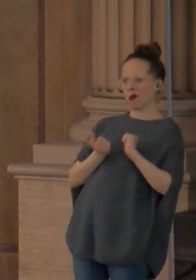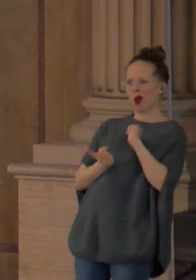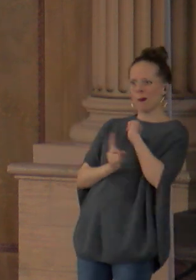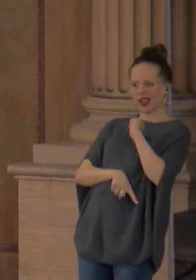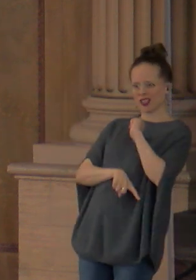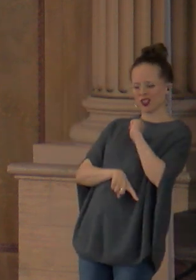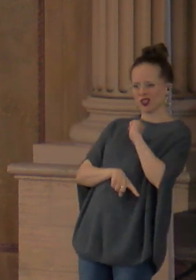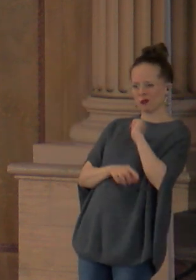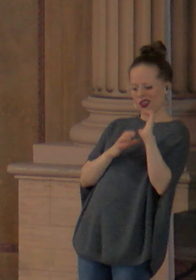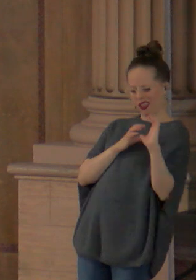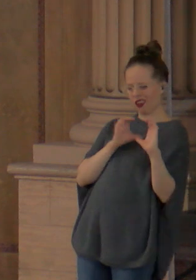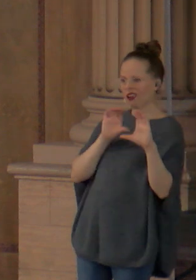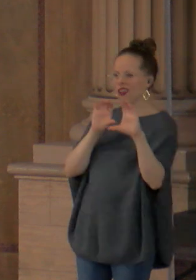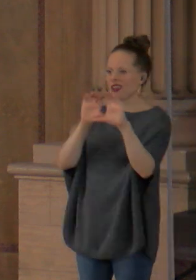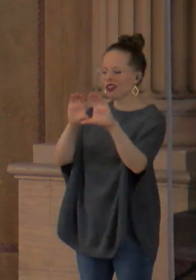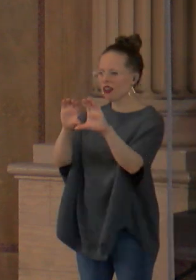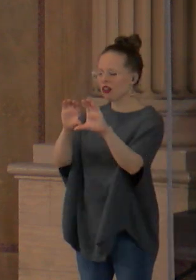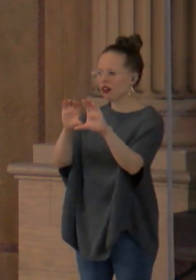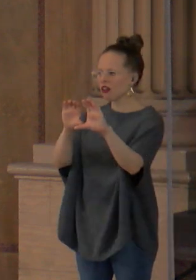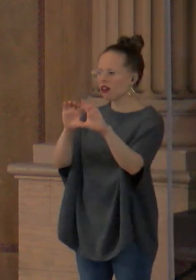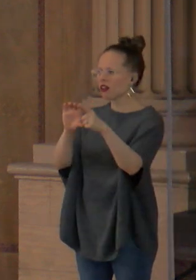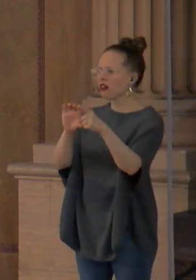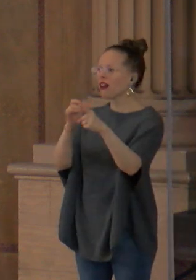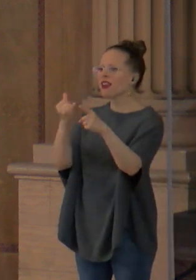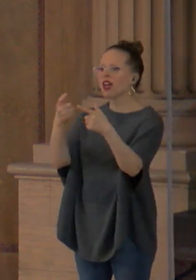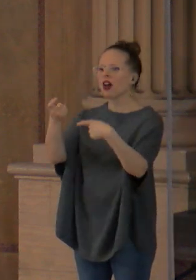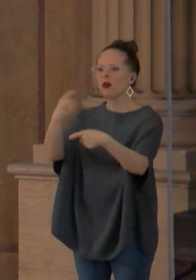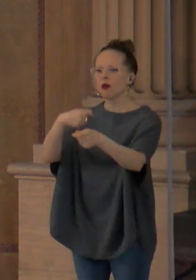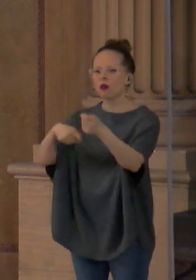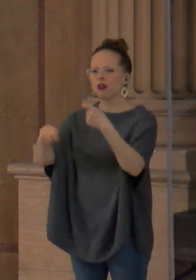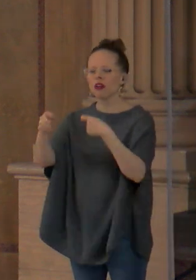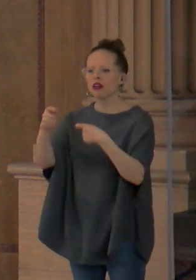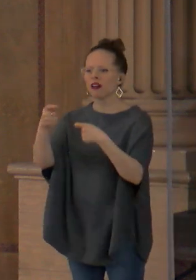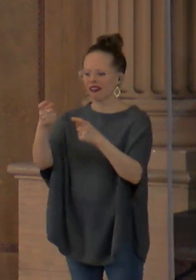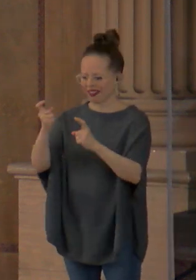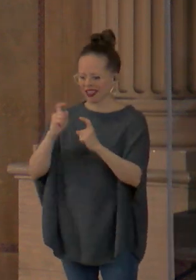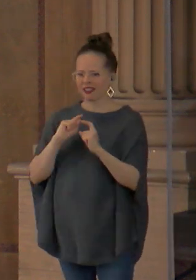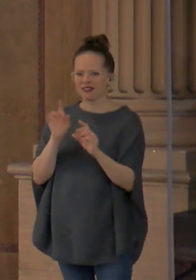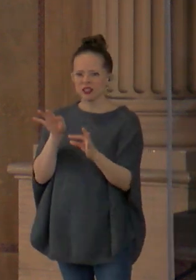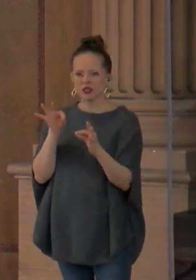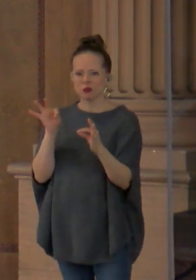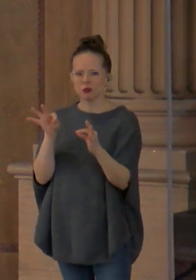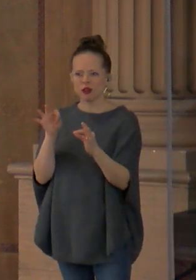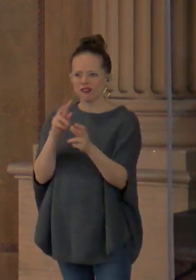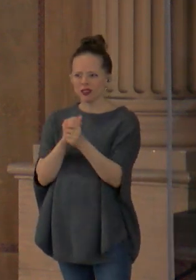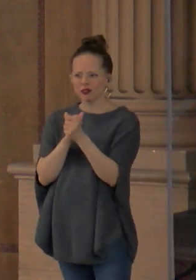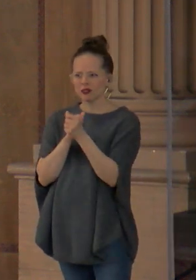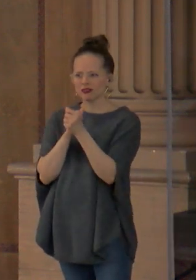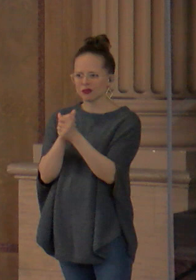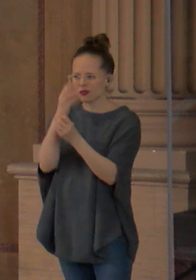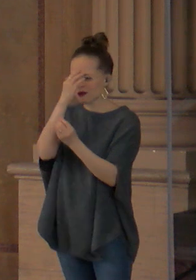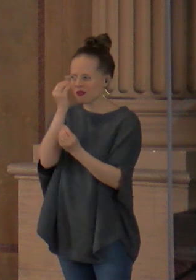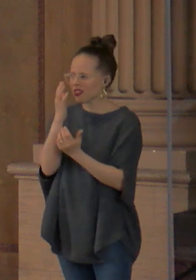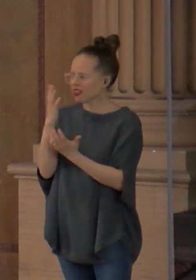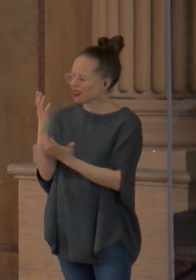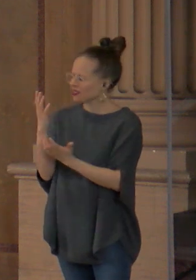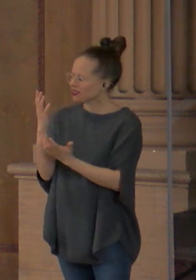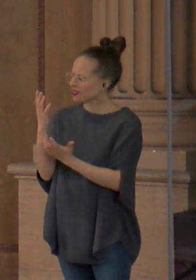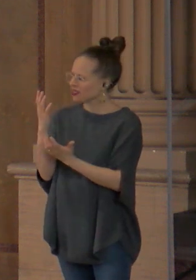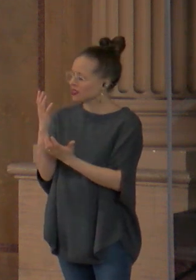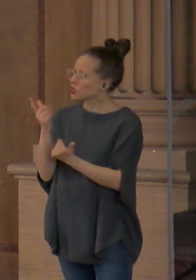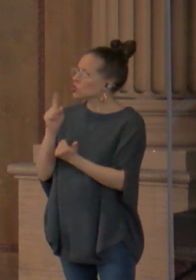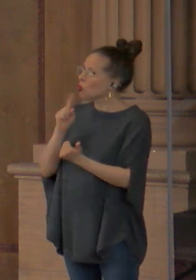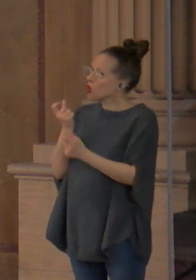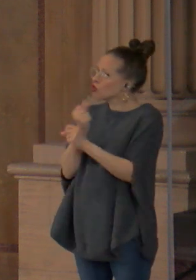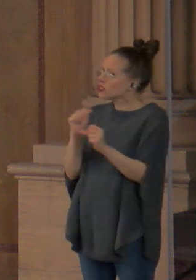believe in him, the record of his perfect obedience. So in a sense, we are saved by good works, but it's